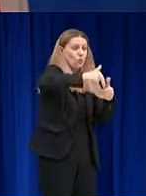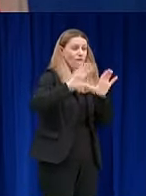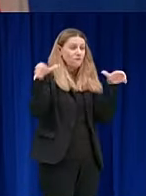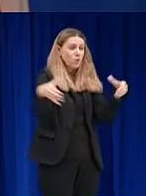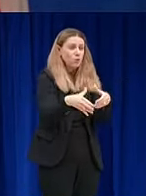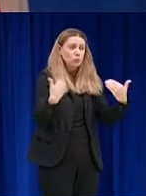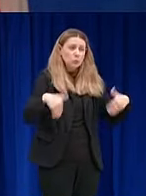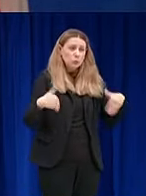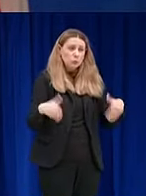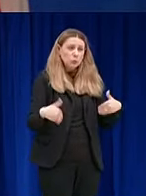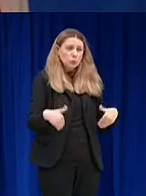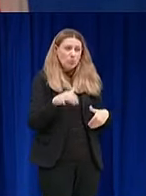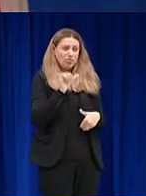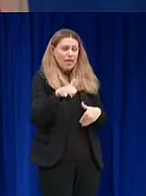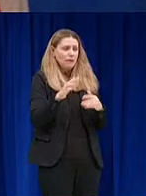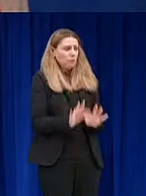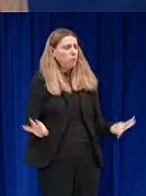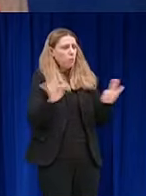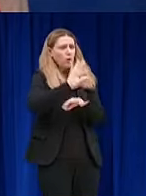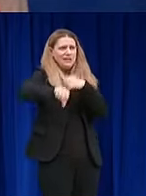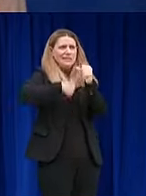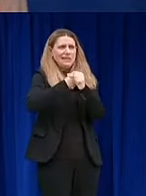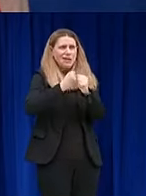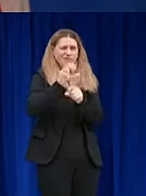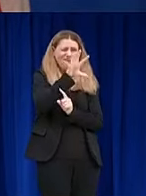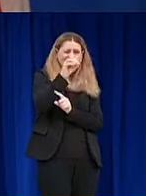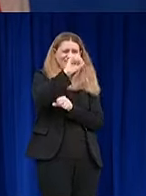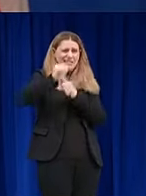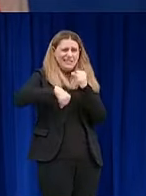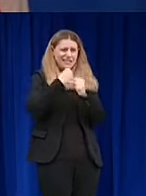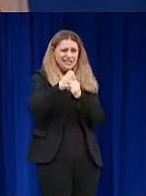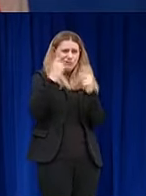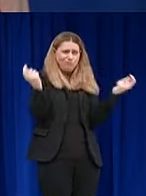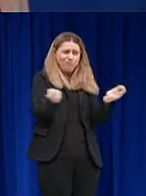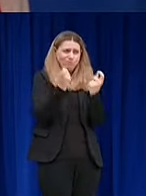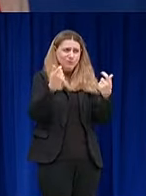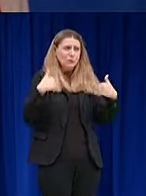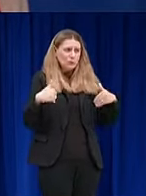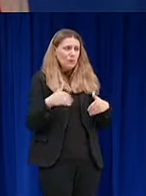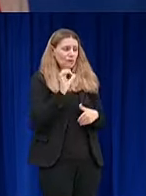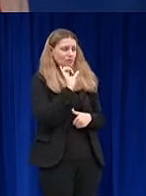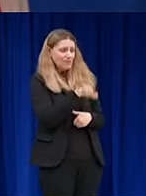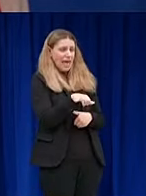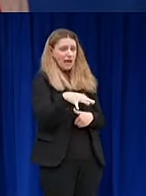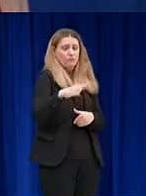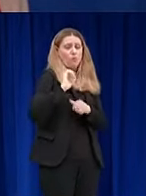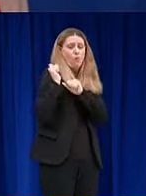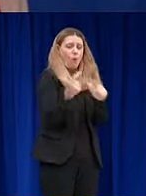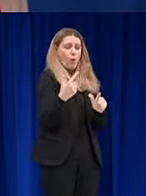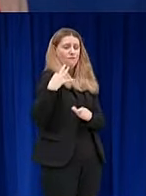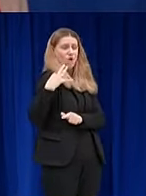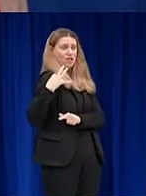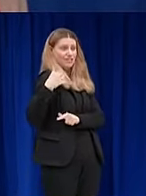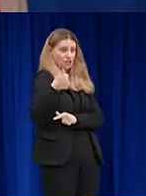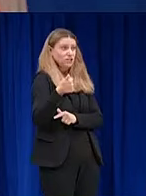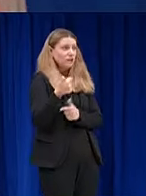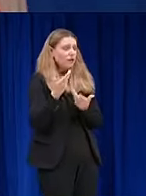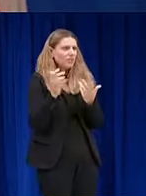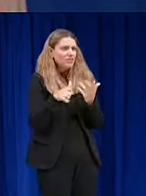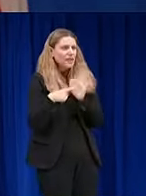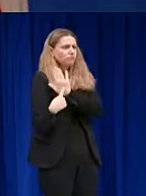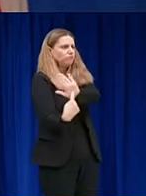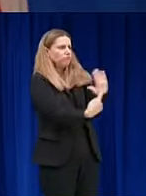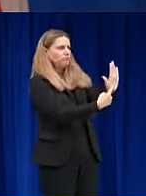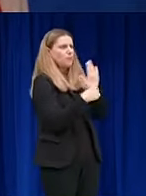for the nation. The all-volunteer force remains a model for militaries around the world. It reinforces